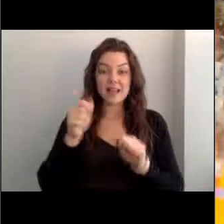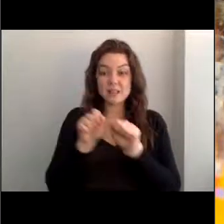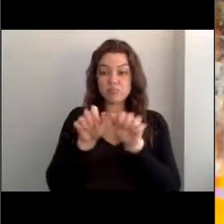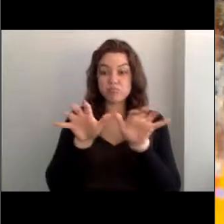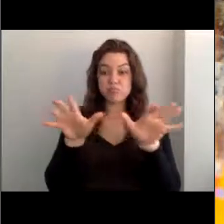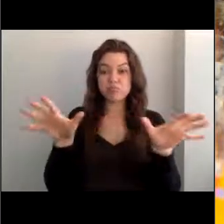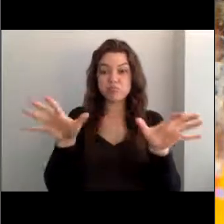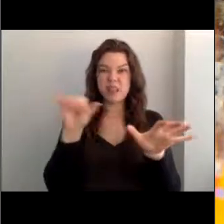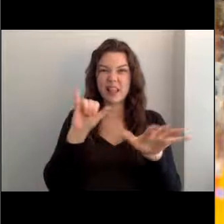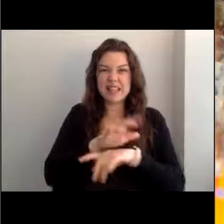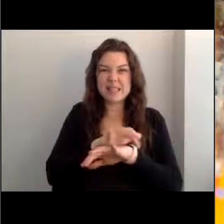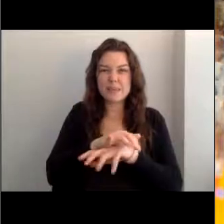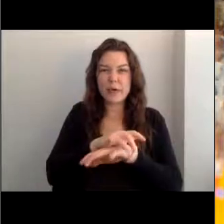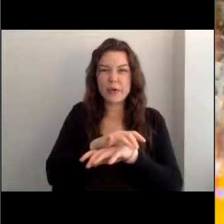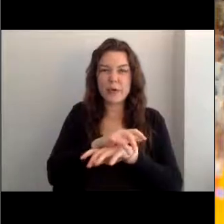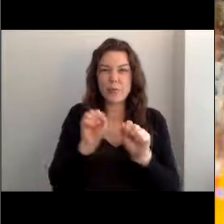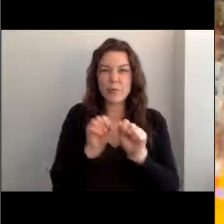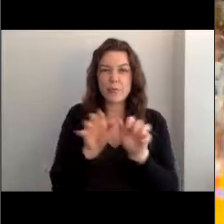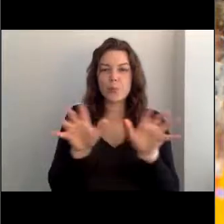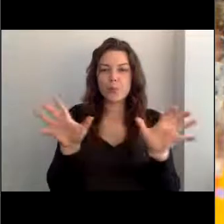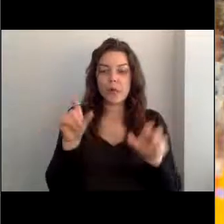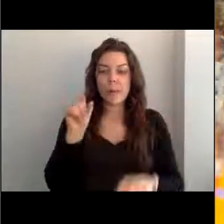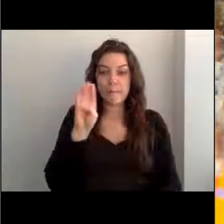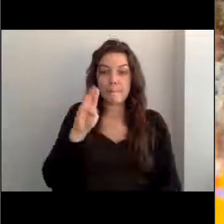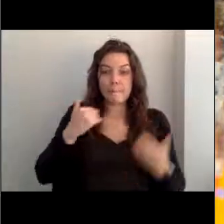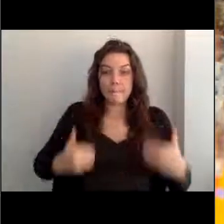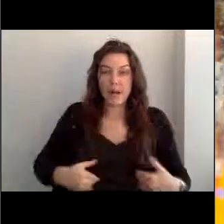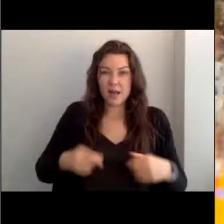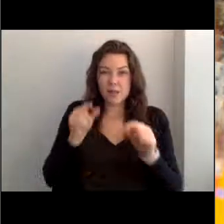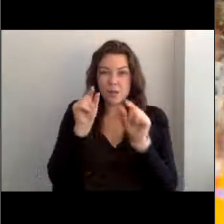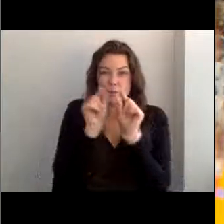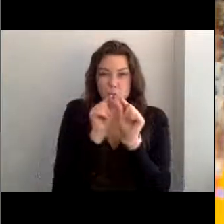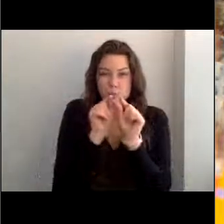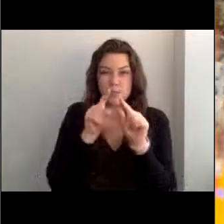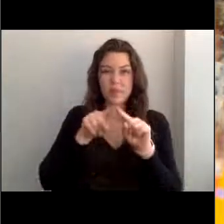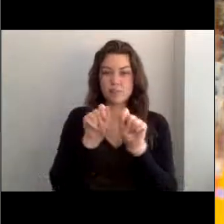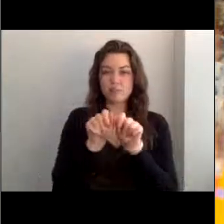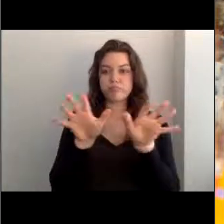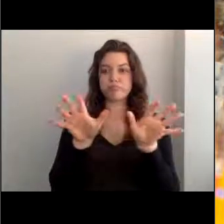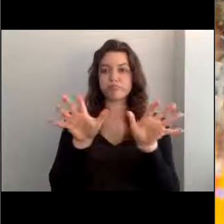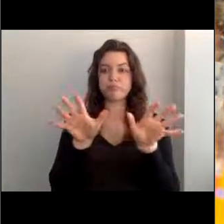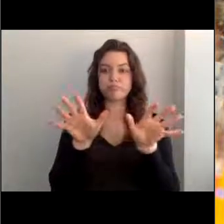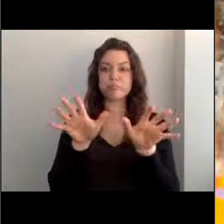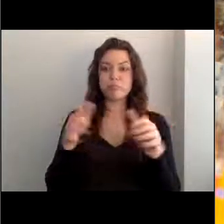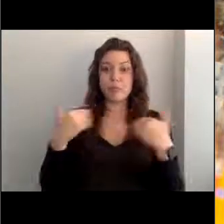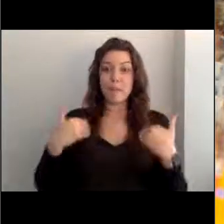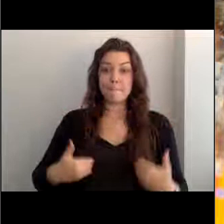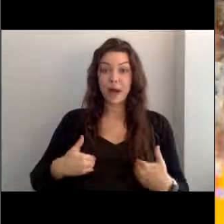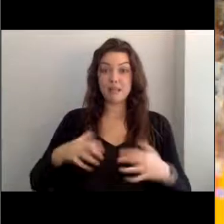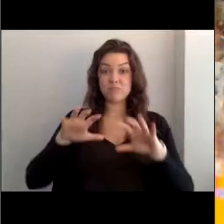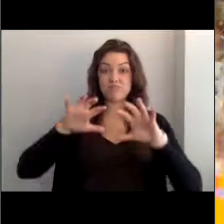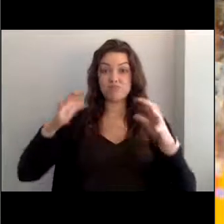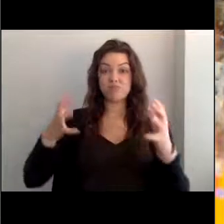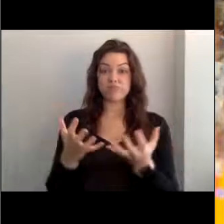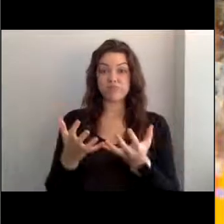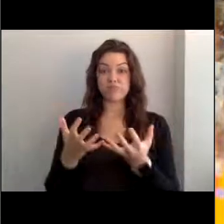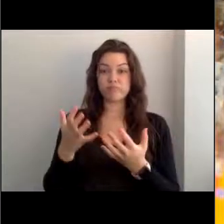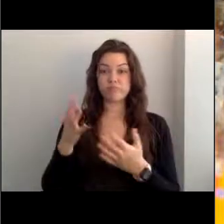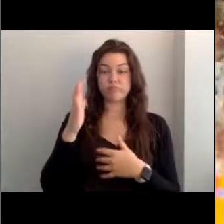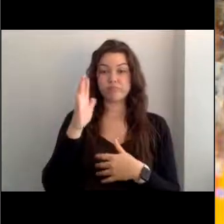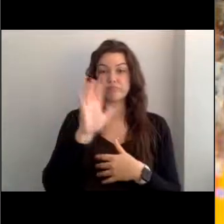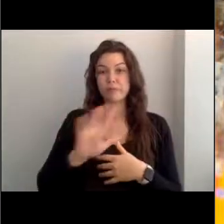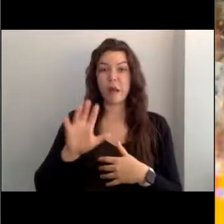legs. A little bit of a body and then very skinny, scrawny legs that stick out. So its body itself is probably about the size of one of your